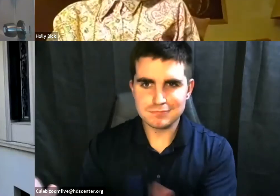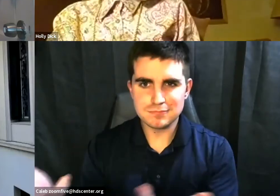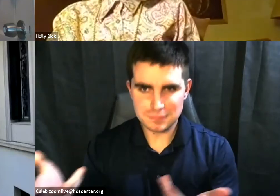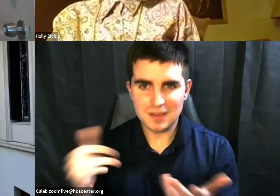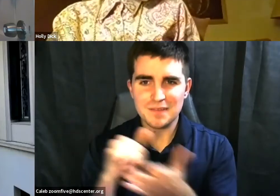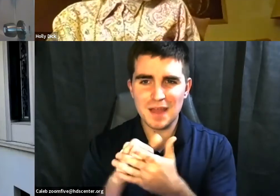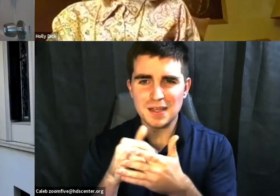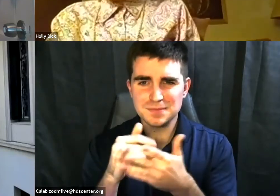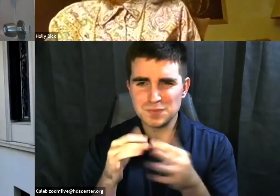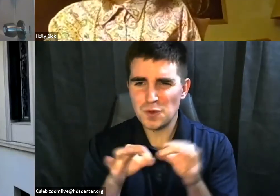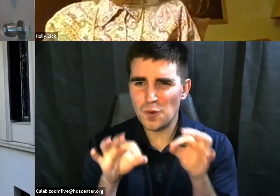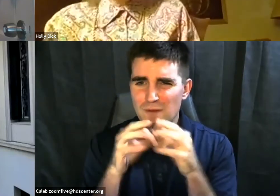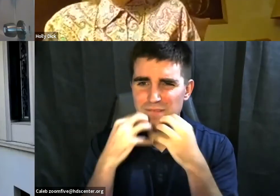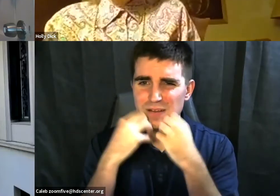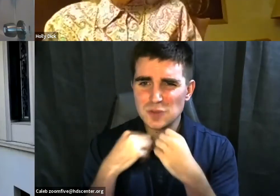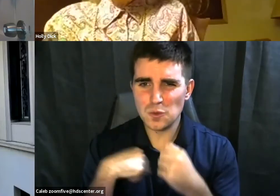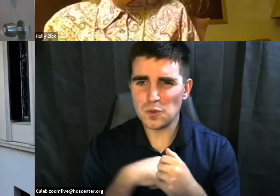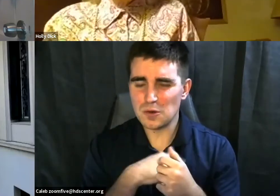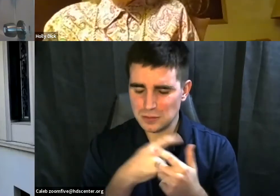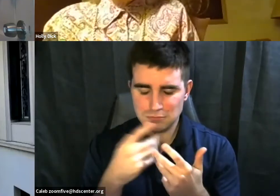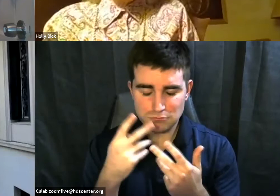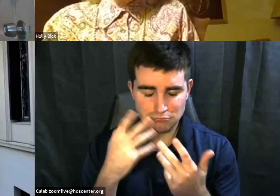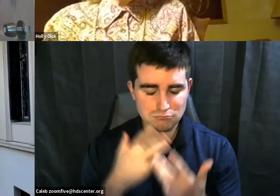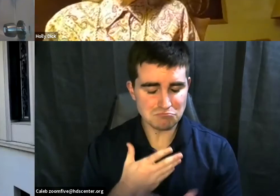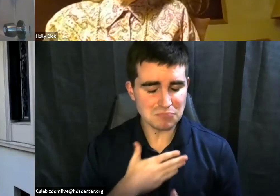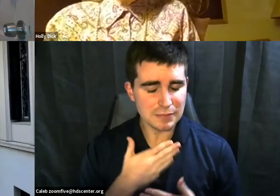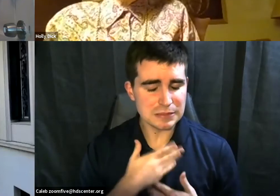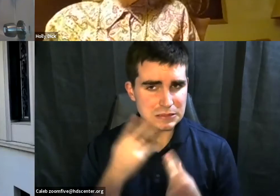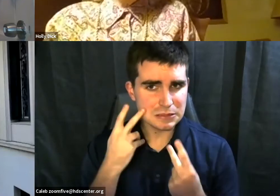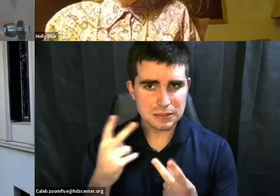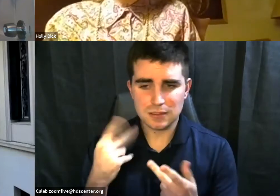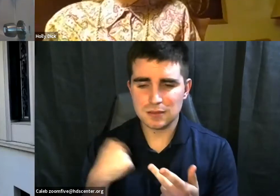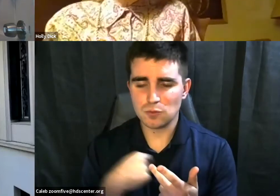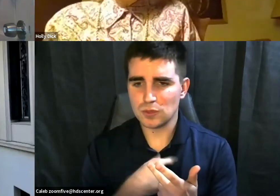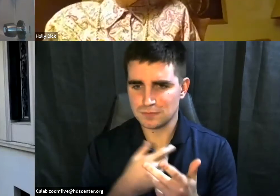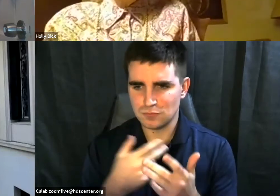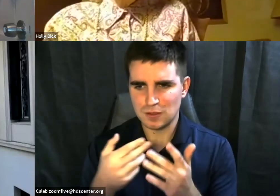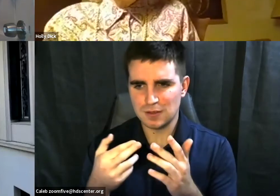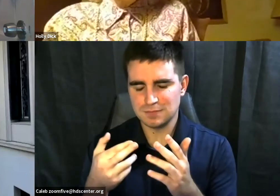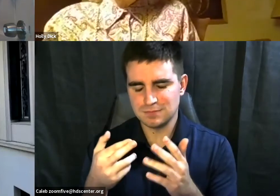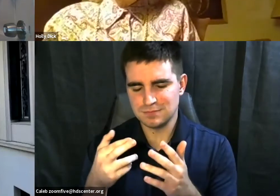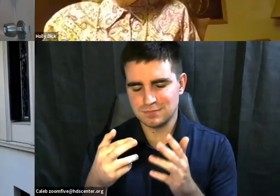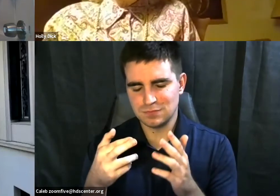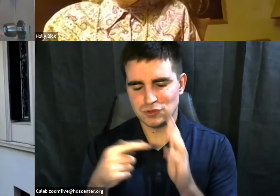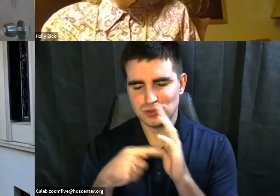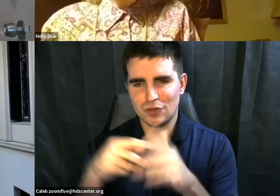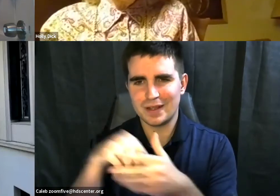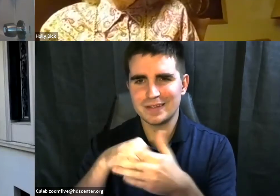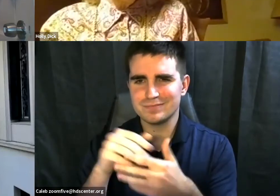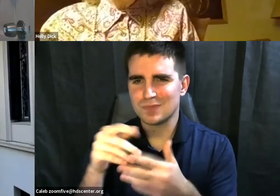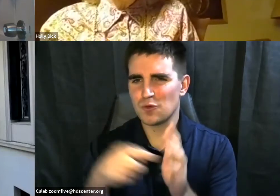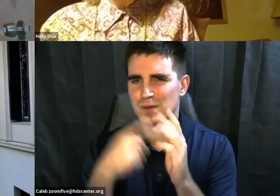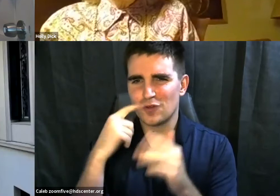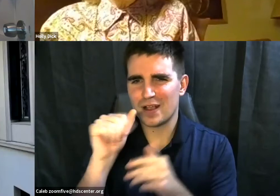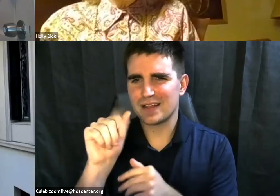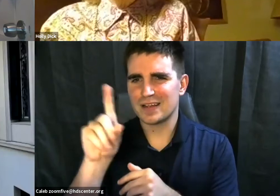values we were all very pleased to see were ultimately reflected in the requirements of the Americans with Disabilities Act, especially in the areas